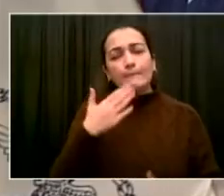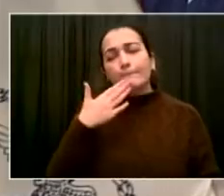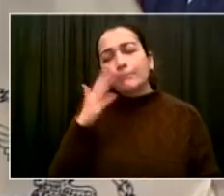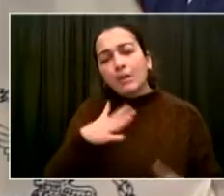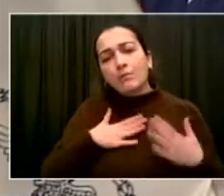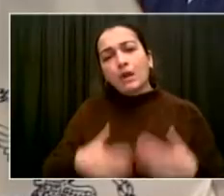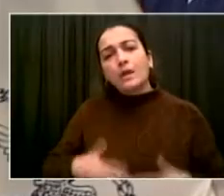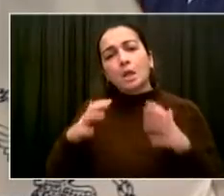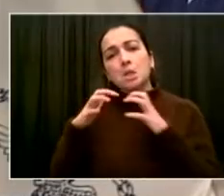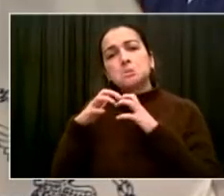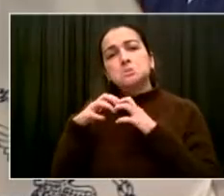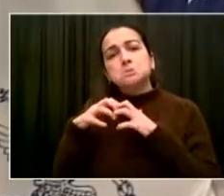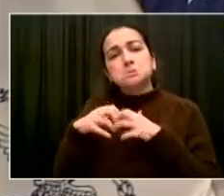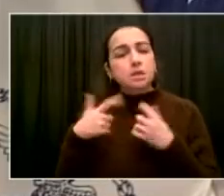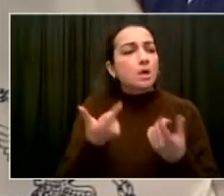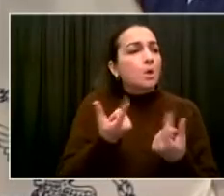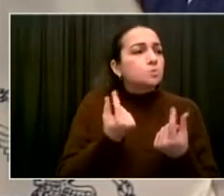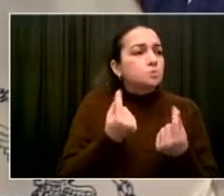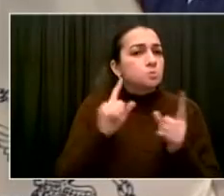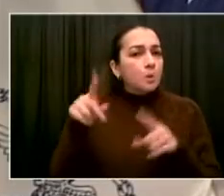they need promptly.